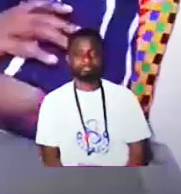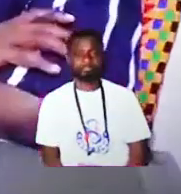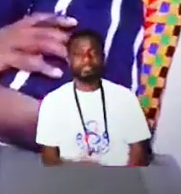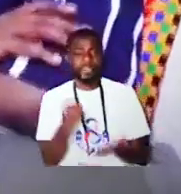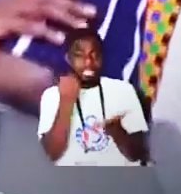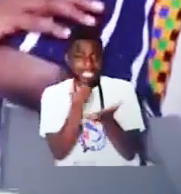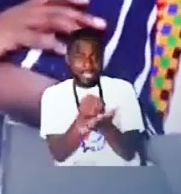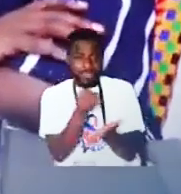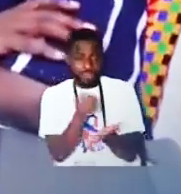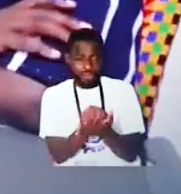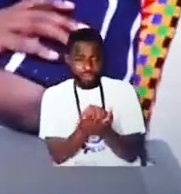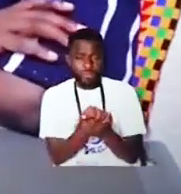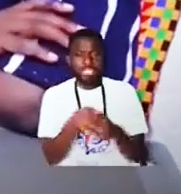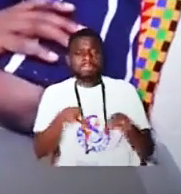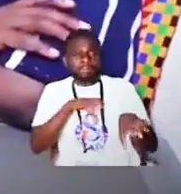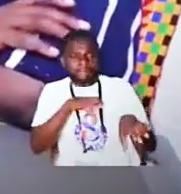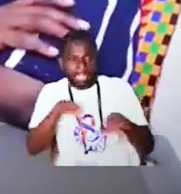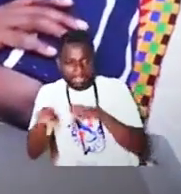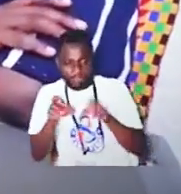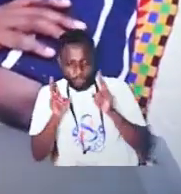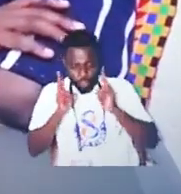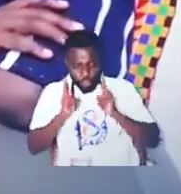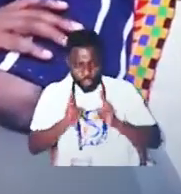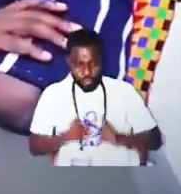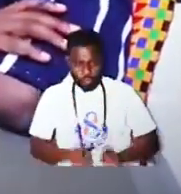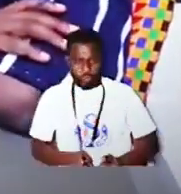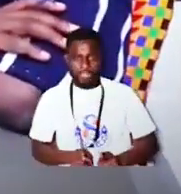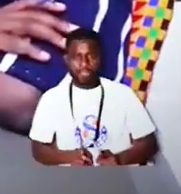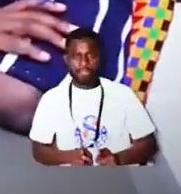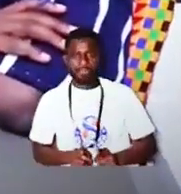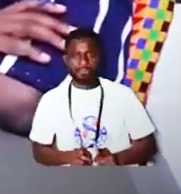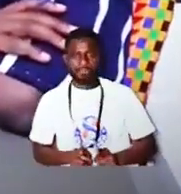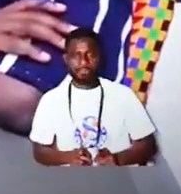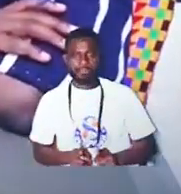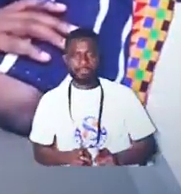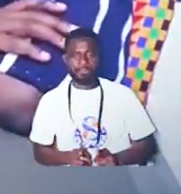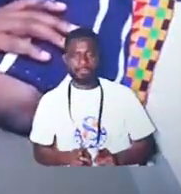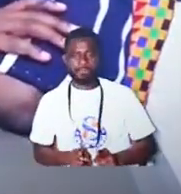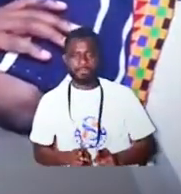Economy is the activity of human beings.